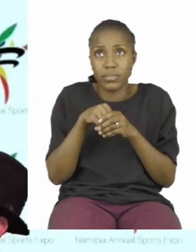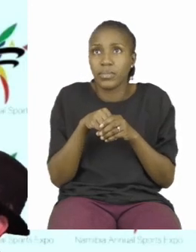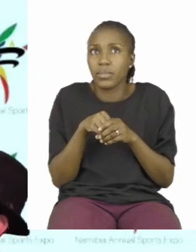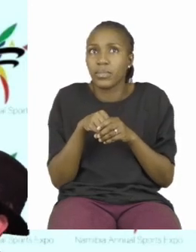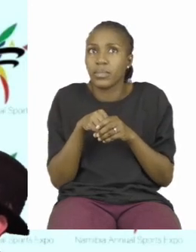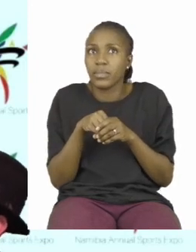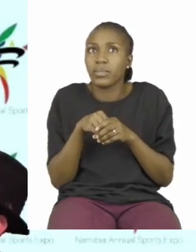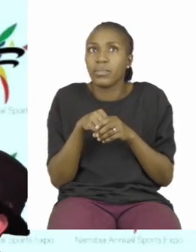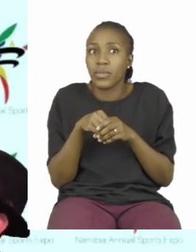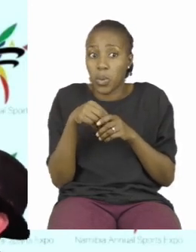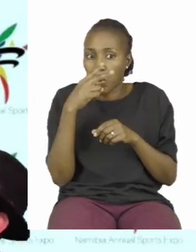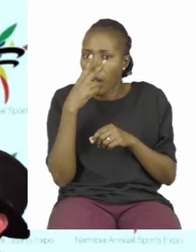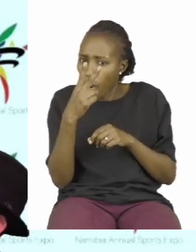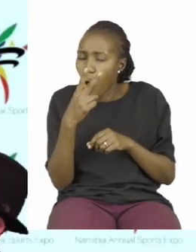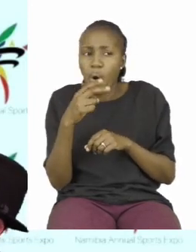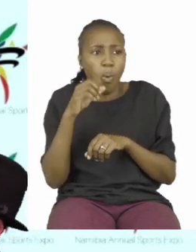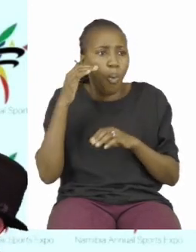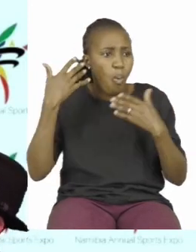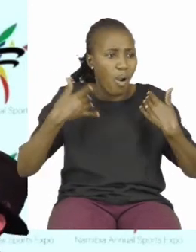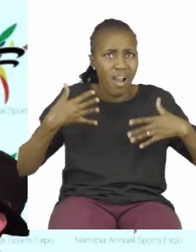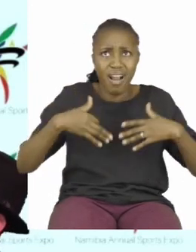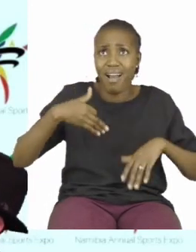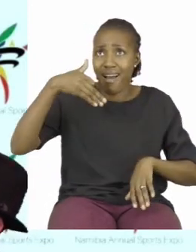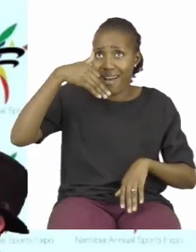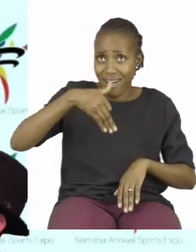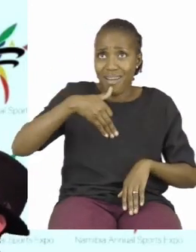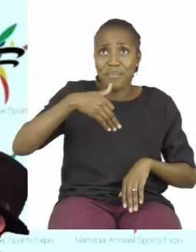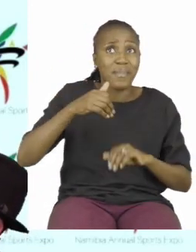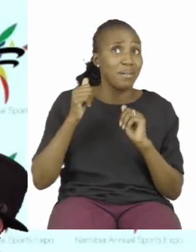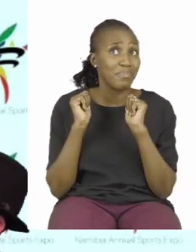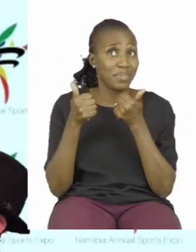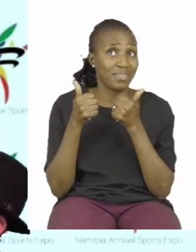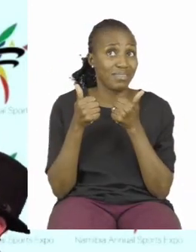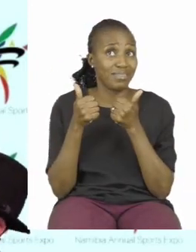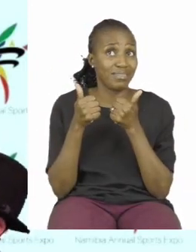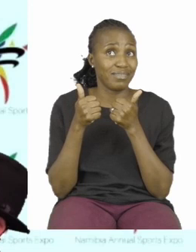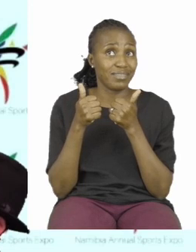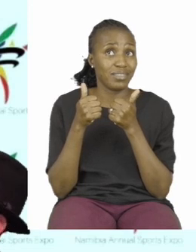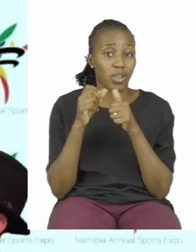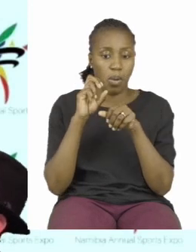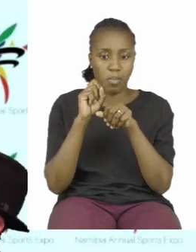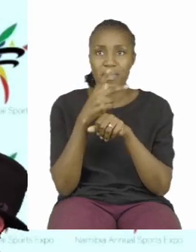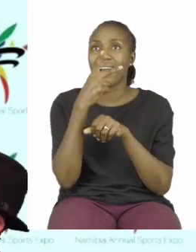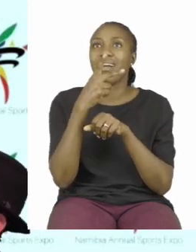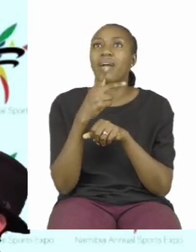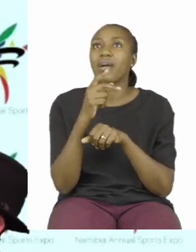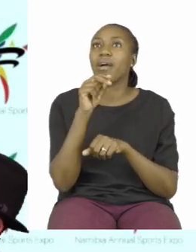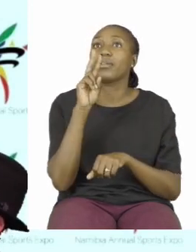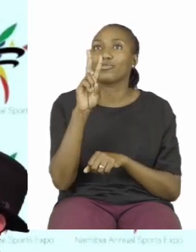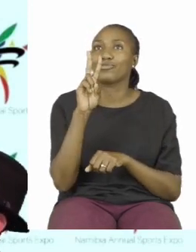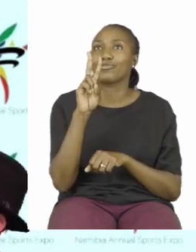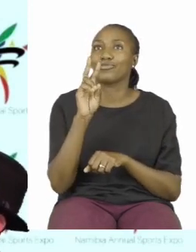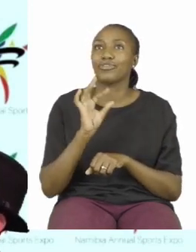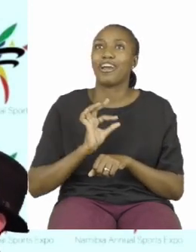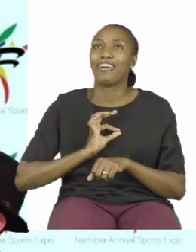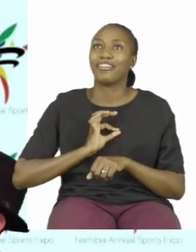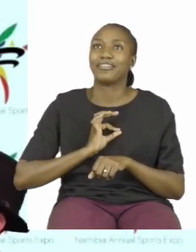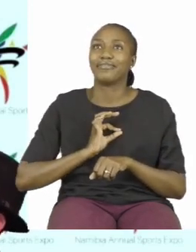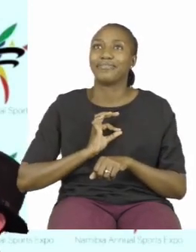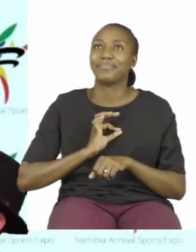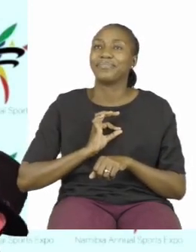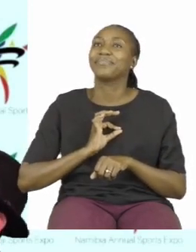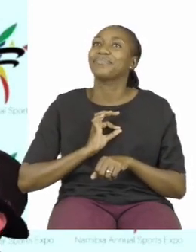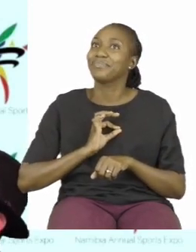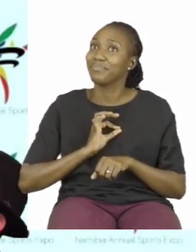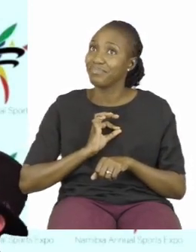what fruit Namibia Karate is actually pulling. Mm. She managed to secure 2 gold medals. Mm. So yes,